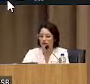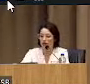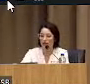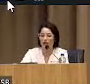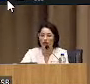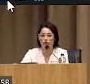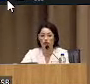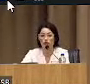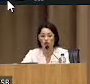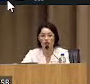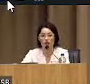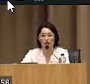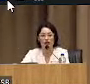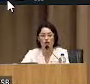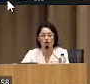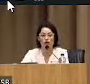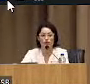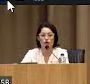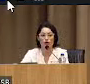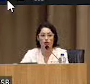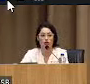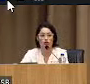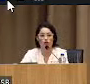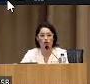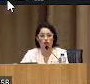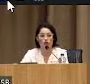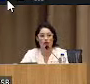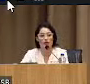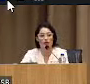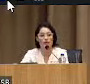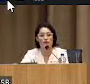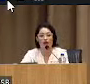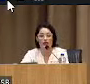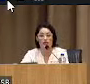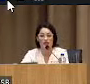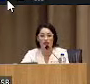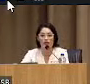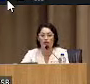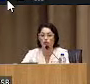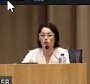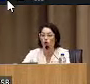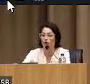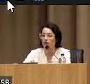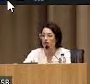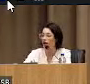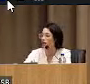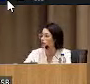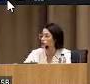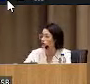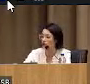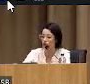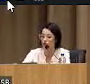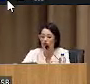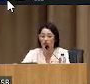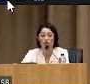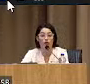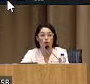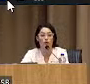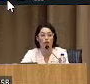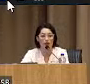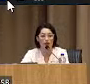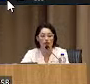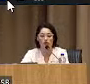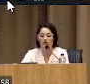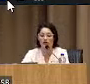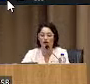studies. And MINC and ambulatory, we had special